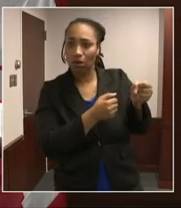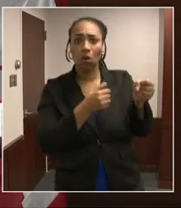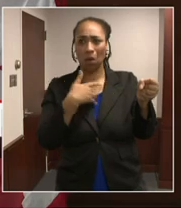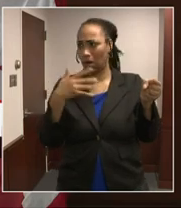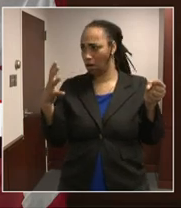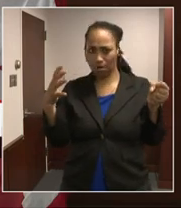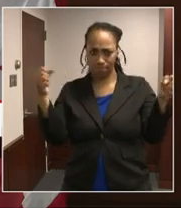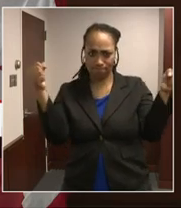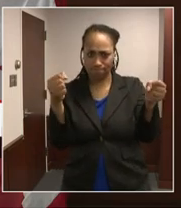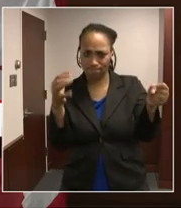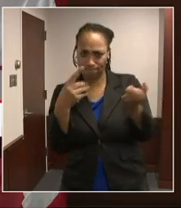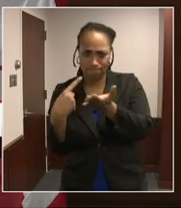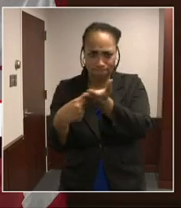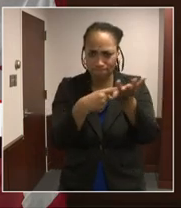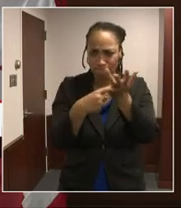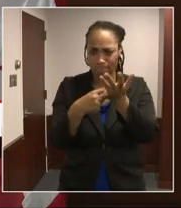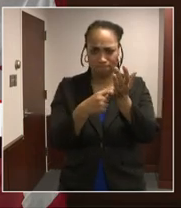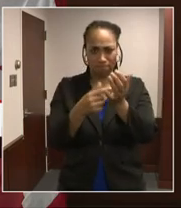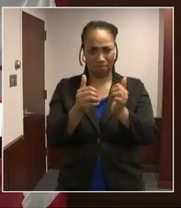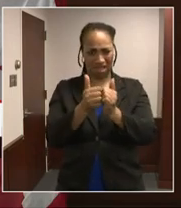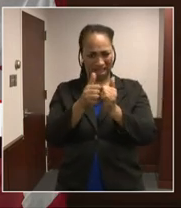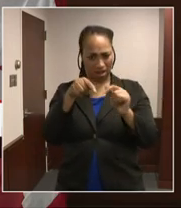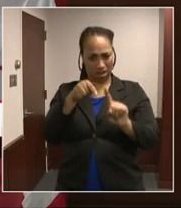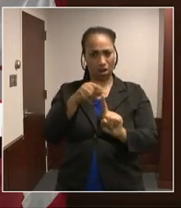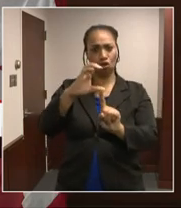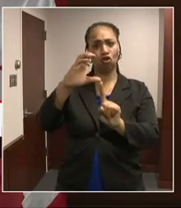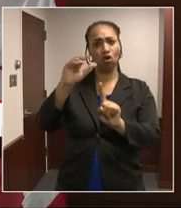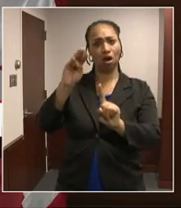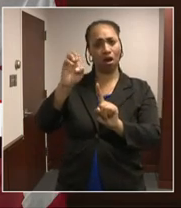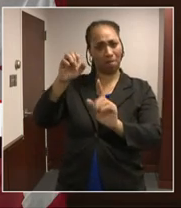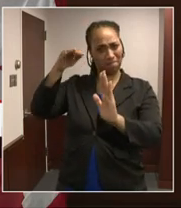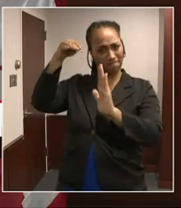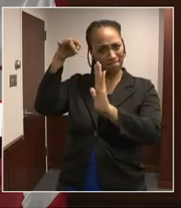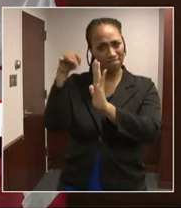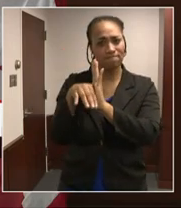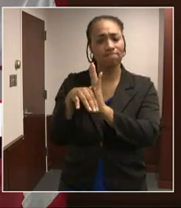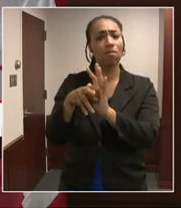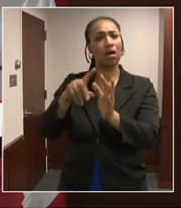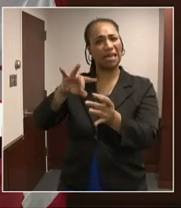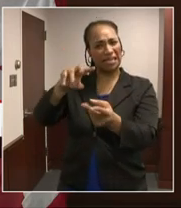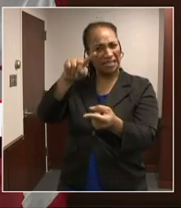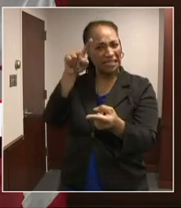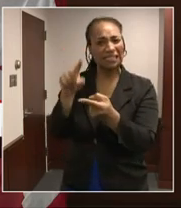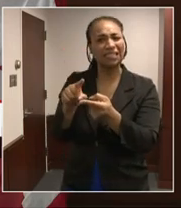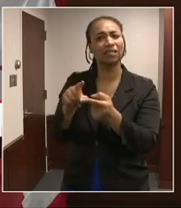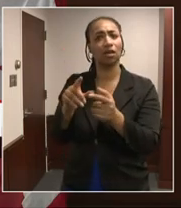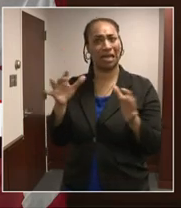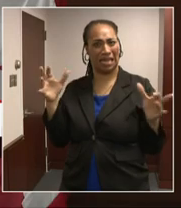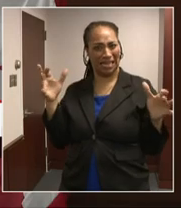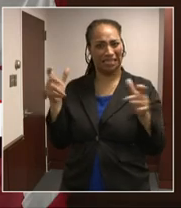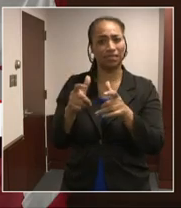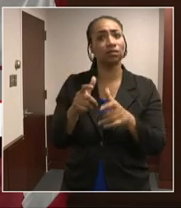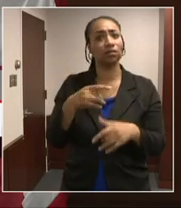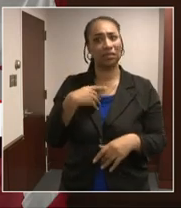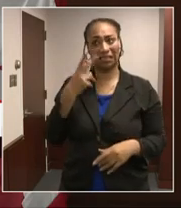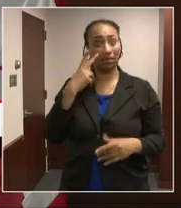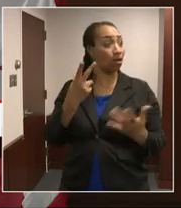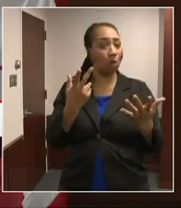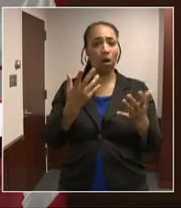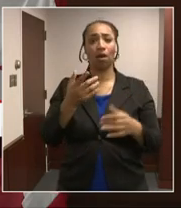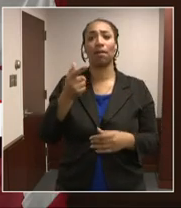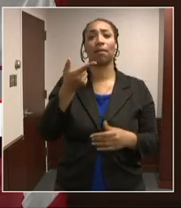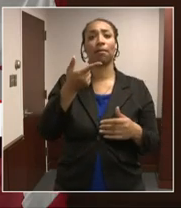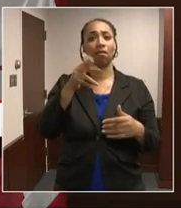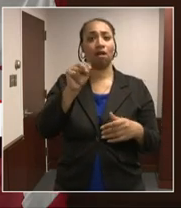to fighting crime in the district, and that's a focus on repeat offenders and people who use guns. And we think